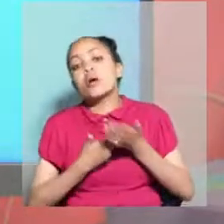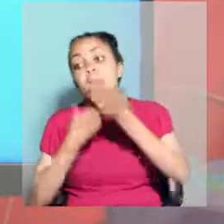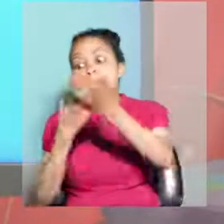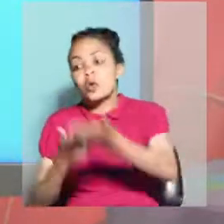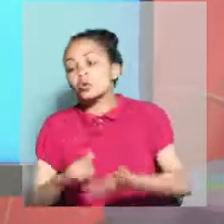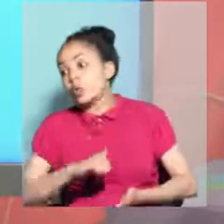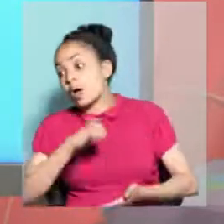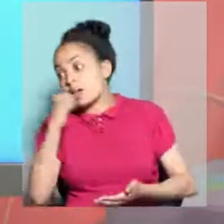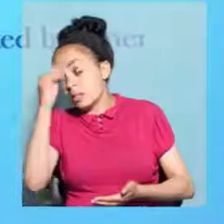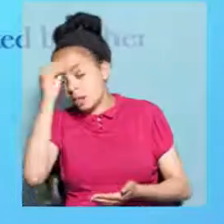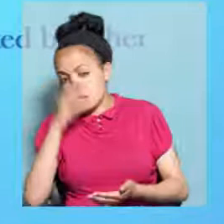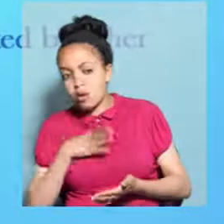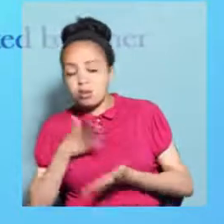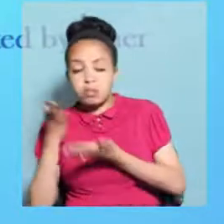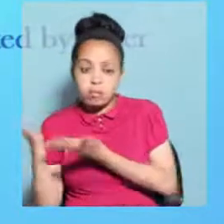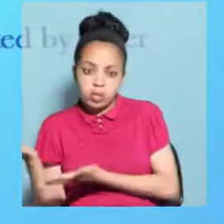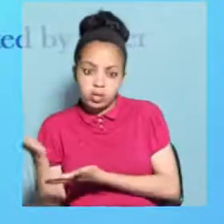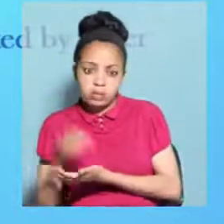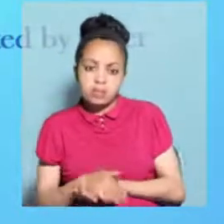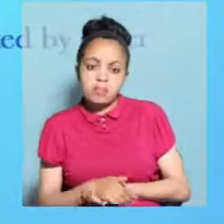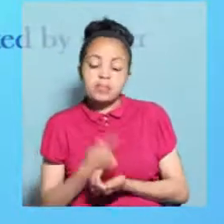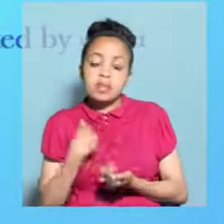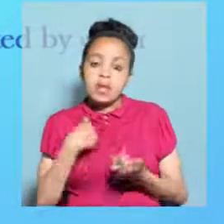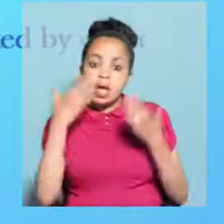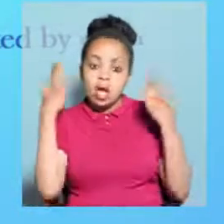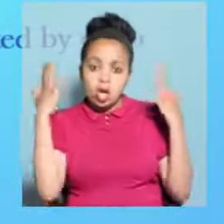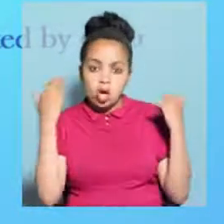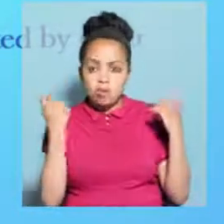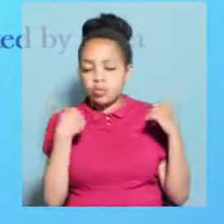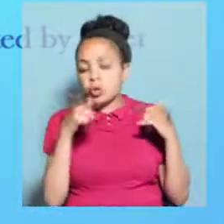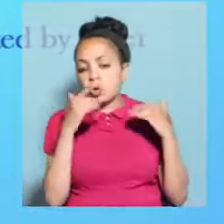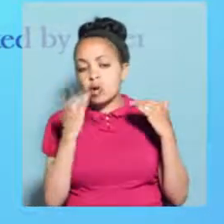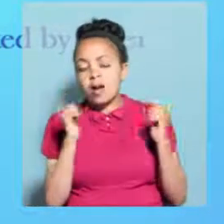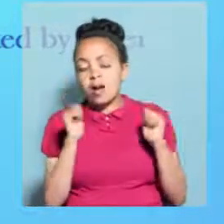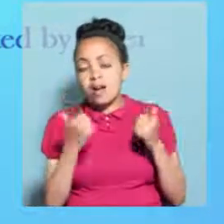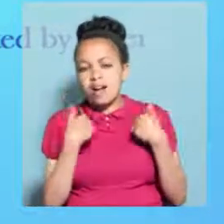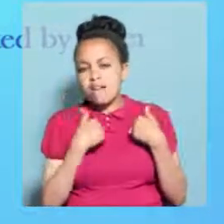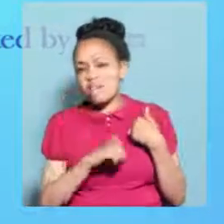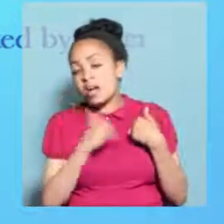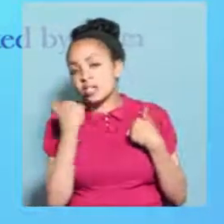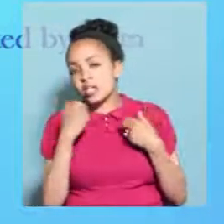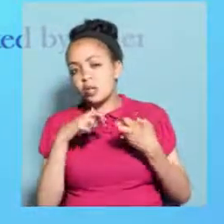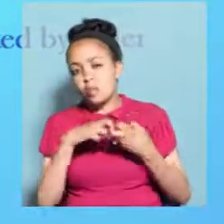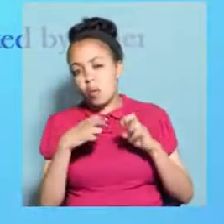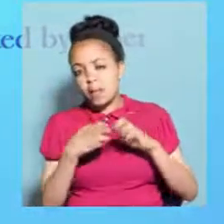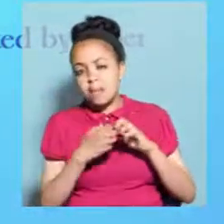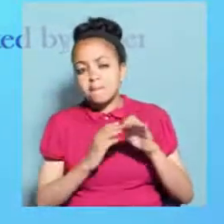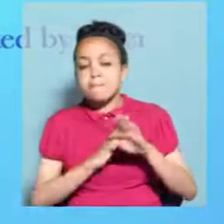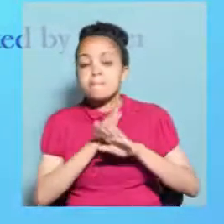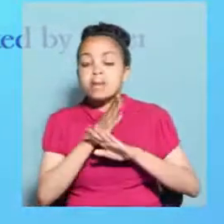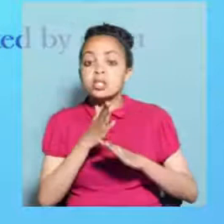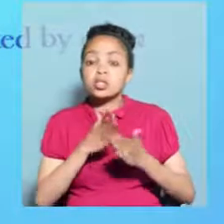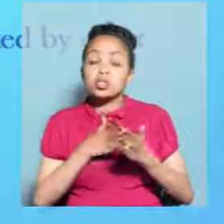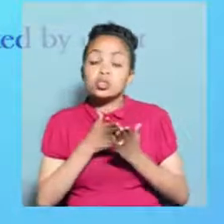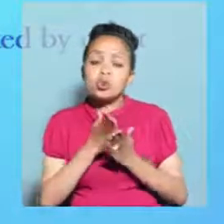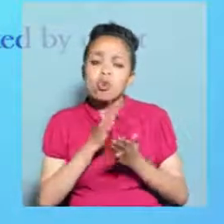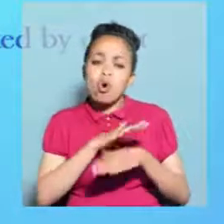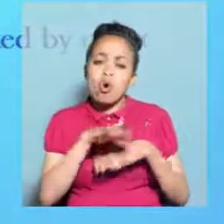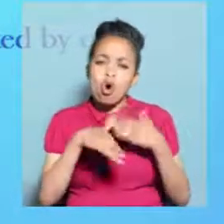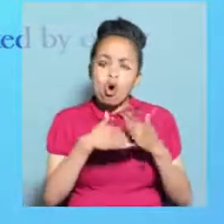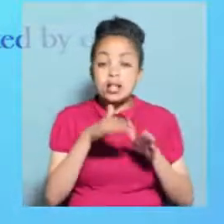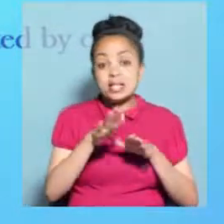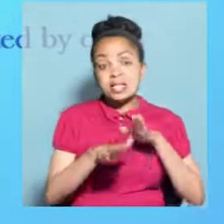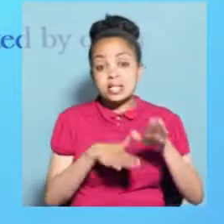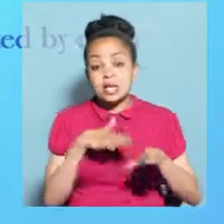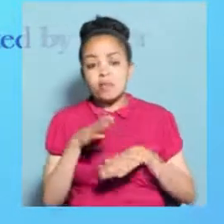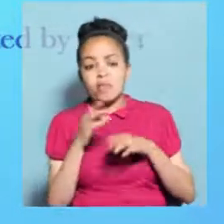another concerned body. Student, I hope you can have another problem and pass through that of all the step of